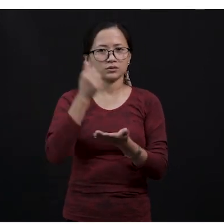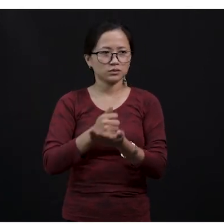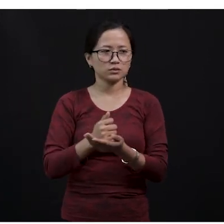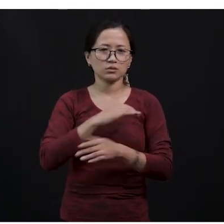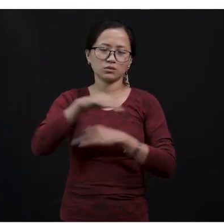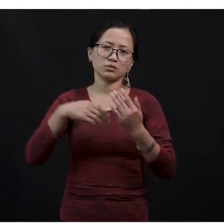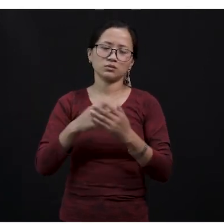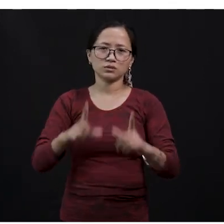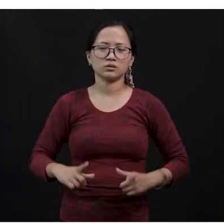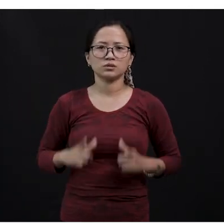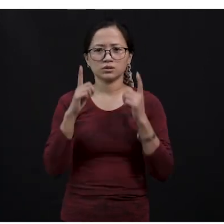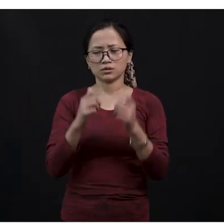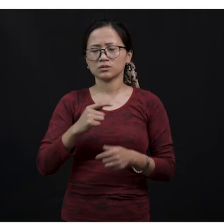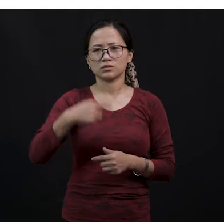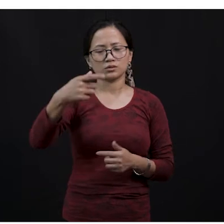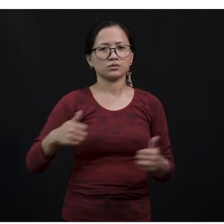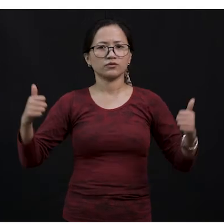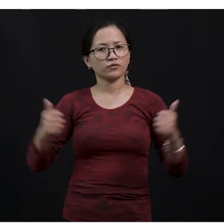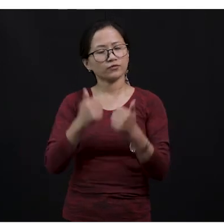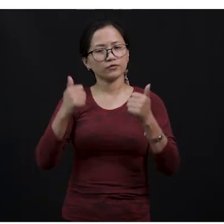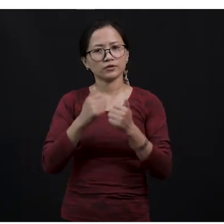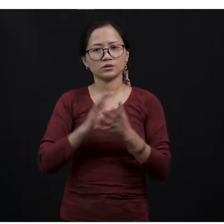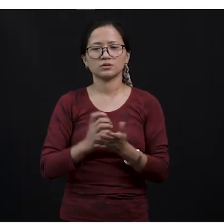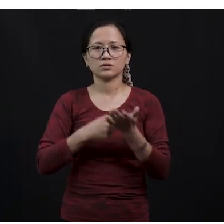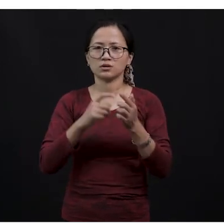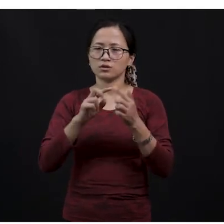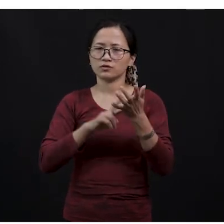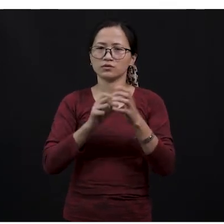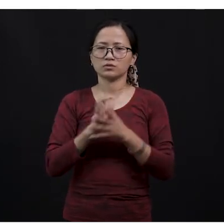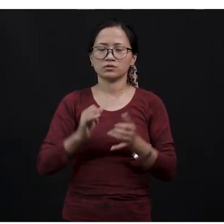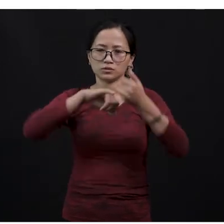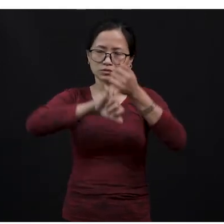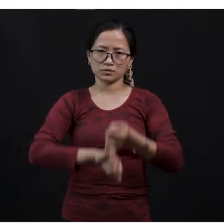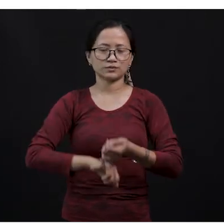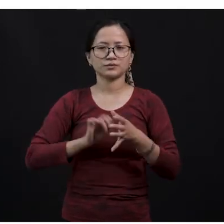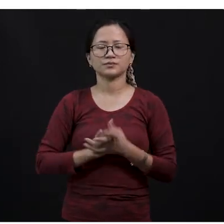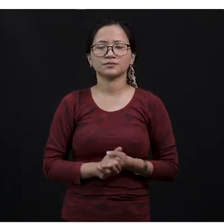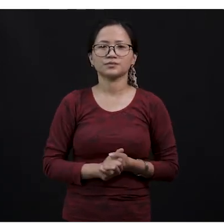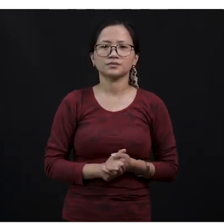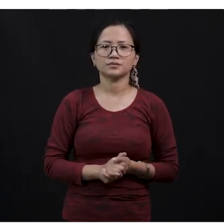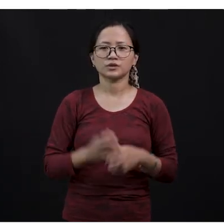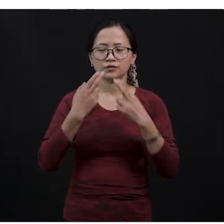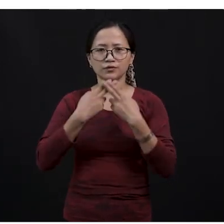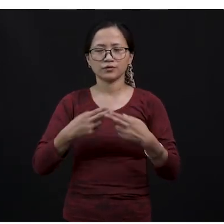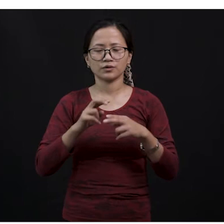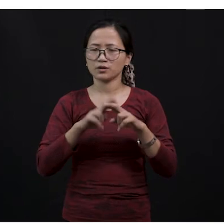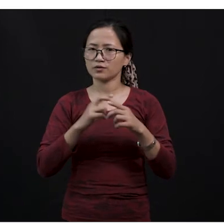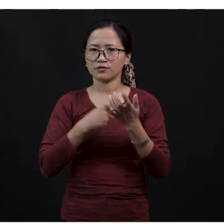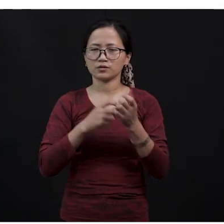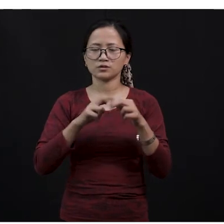his life he continued to fight the revolts that happened in the south. And that is why, because of